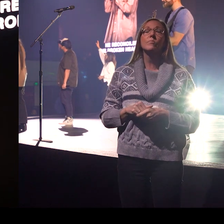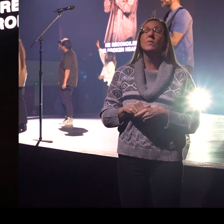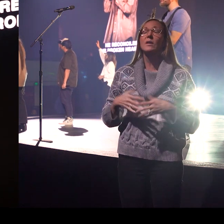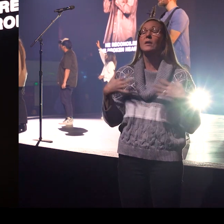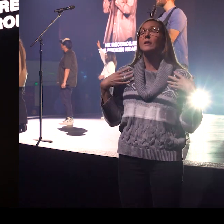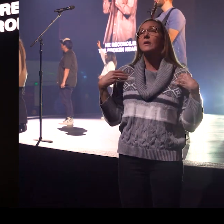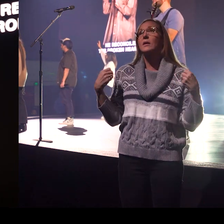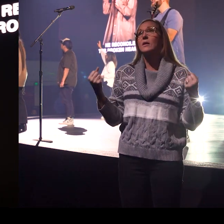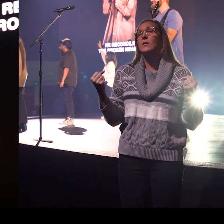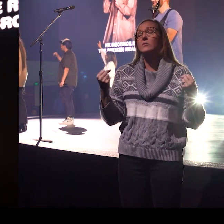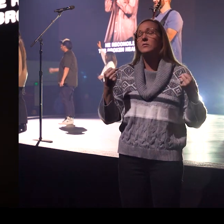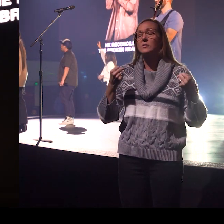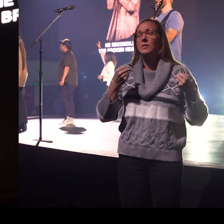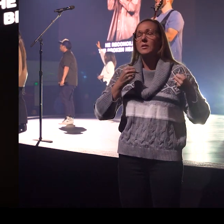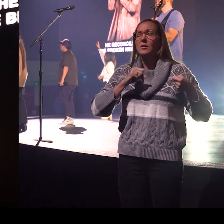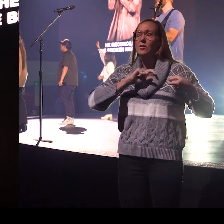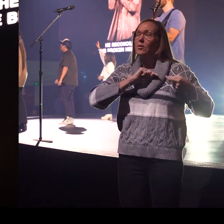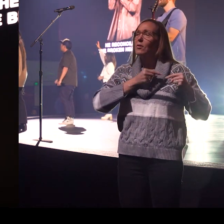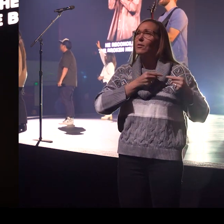Reconciles the